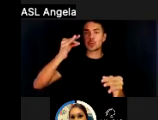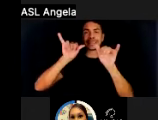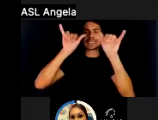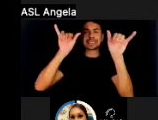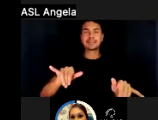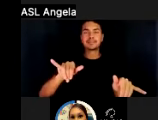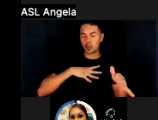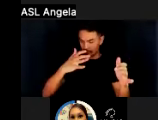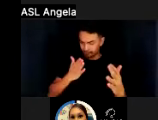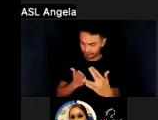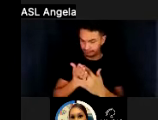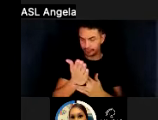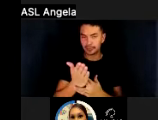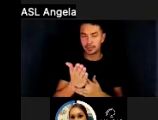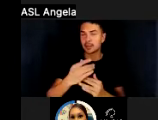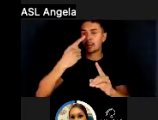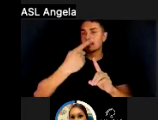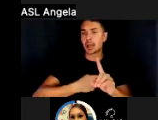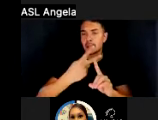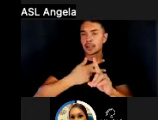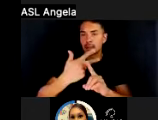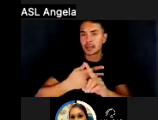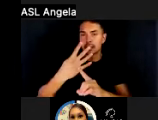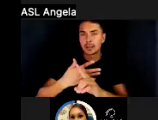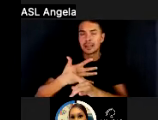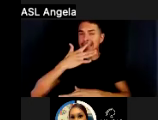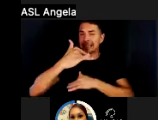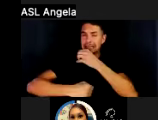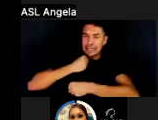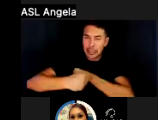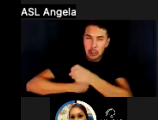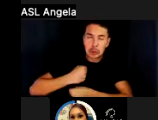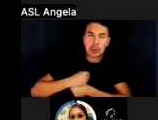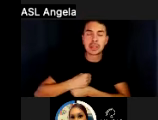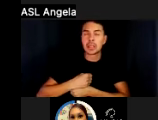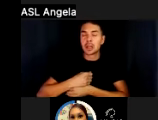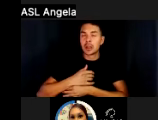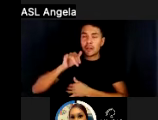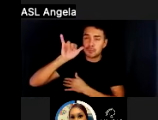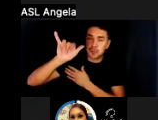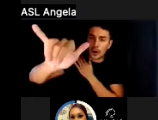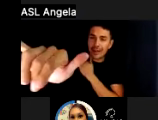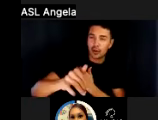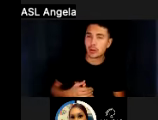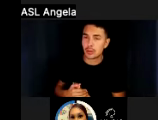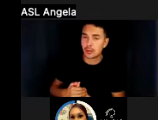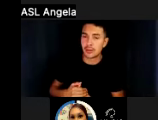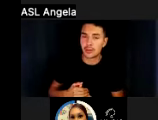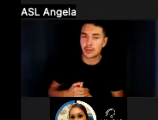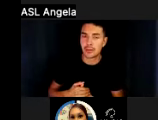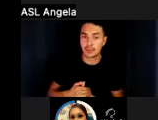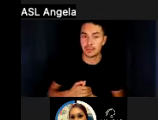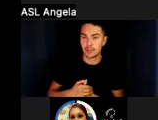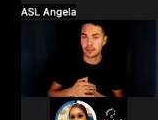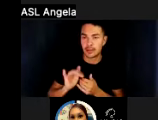they can take months, years, if ever, right? if ever is resolved in that